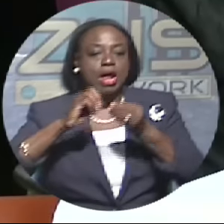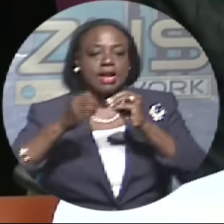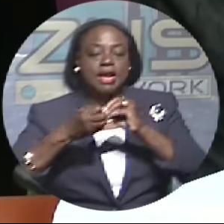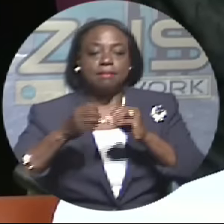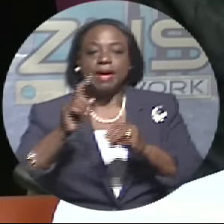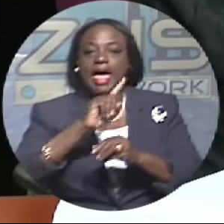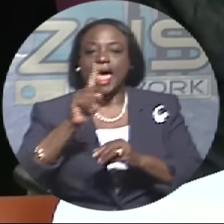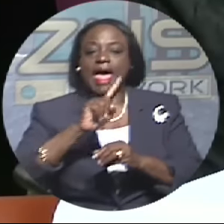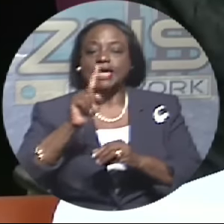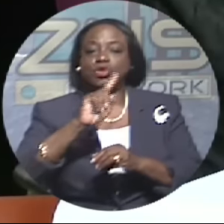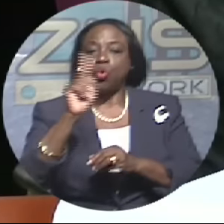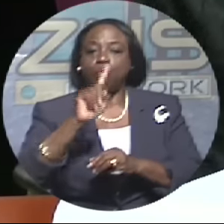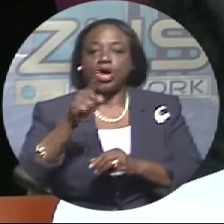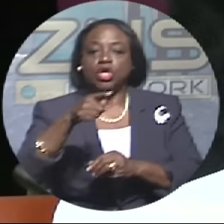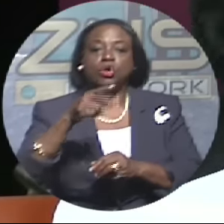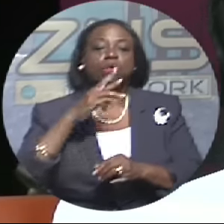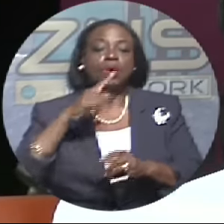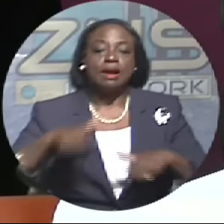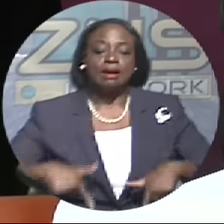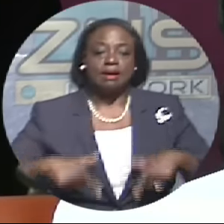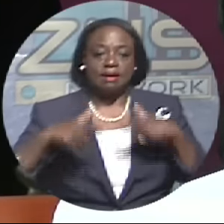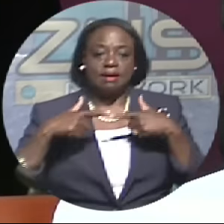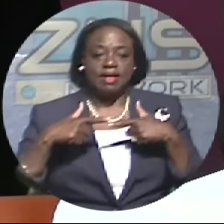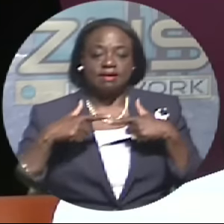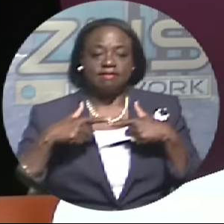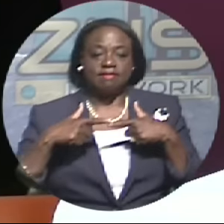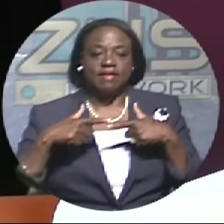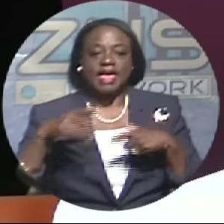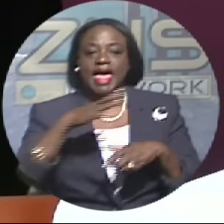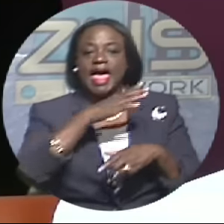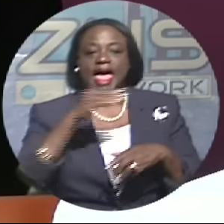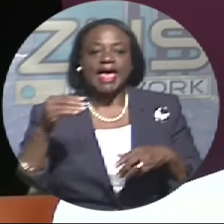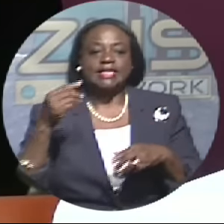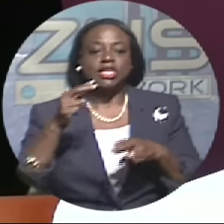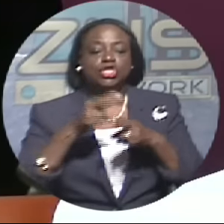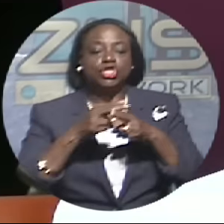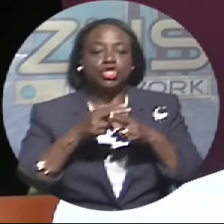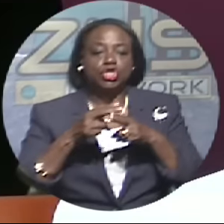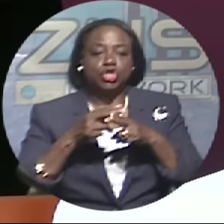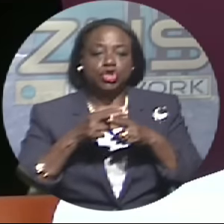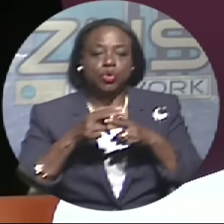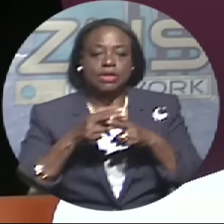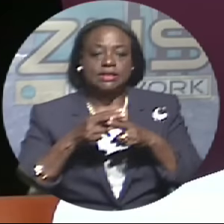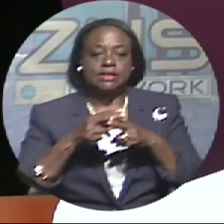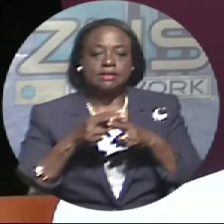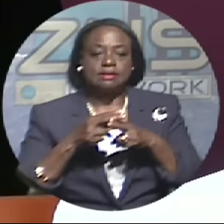where you're at, where you're having a service issue, and a brief description of the issue.